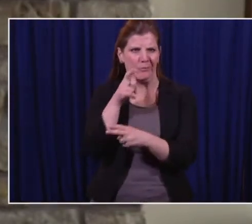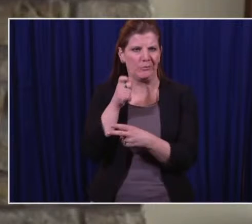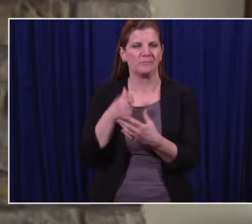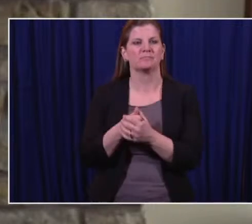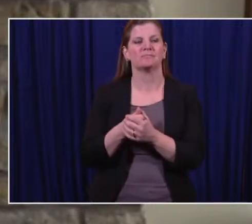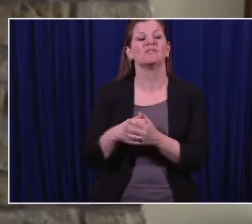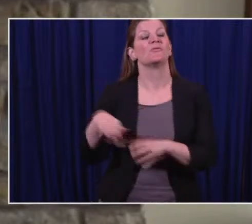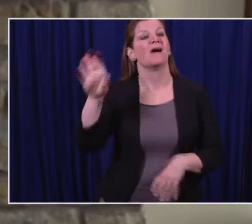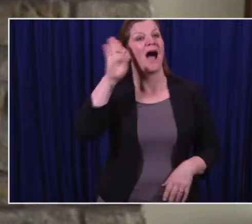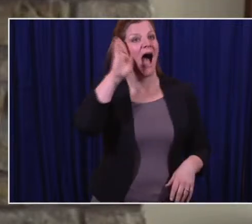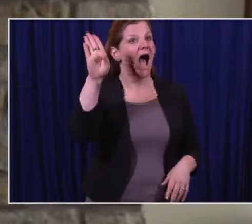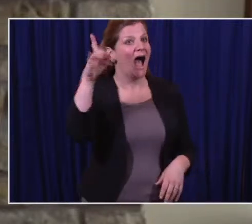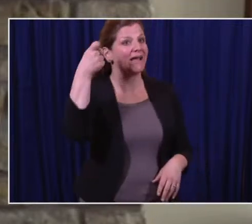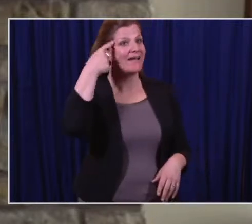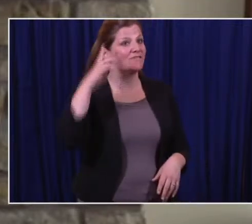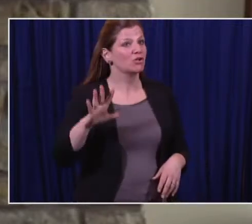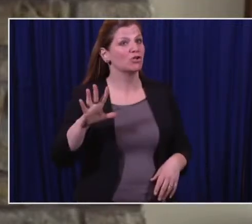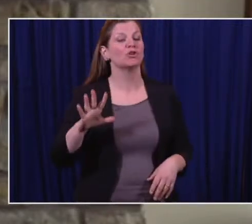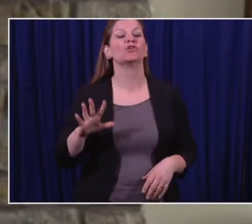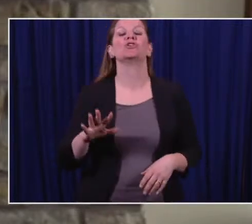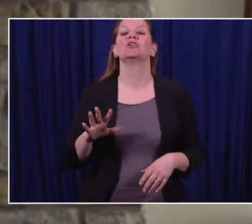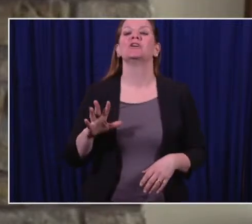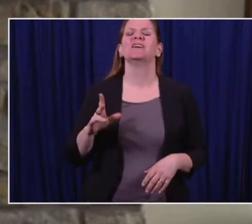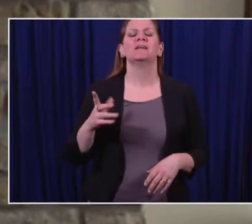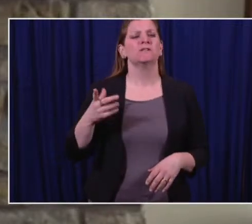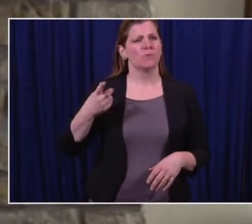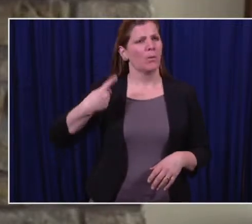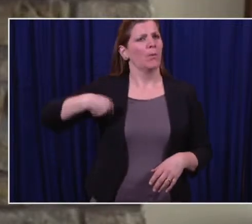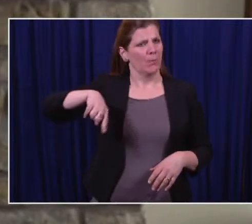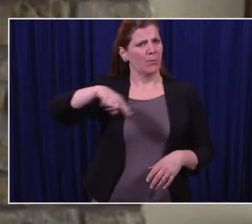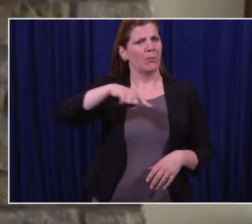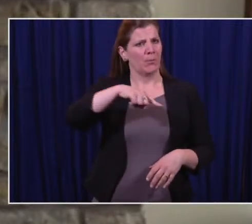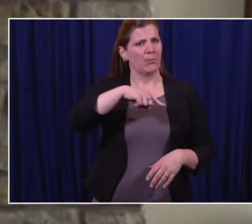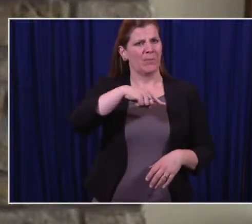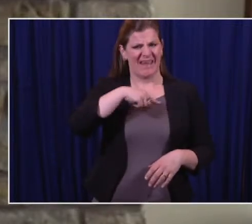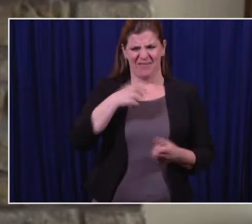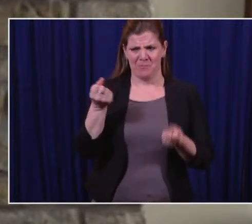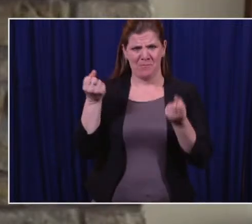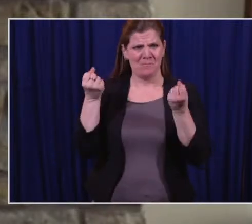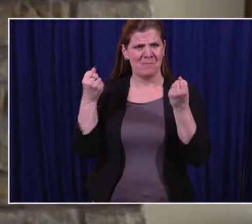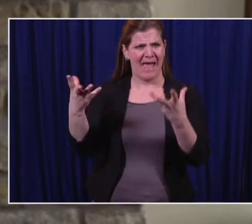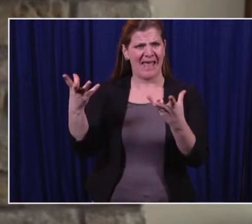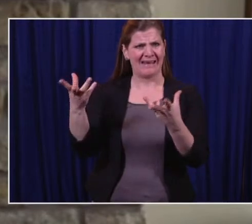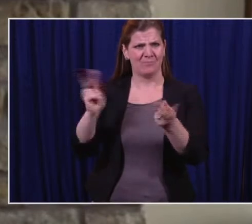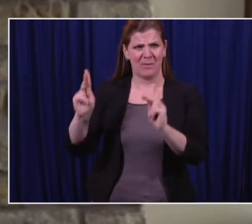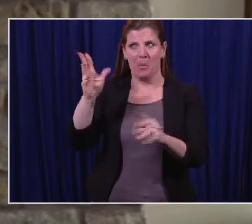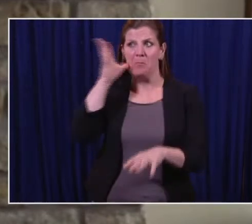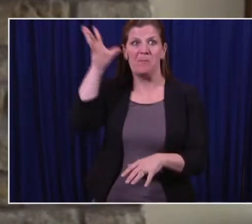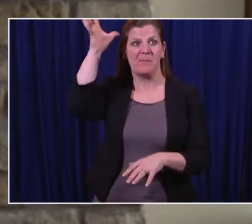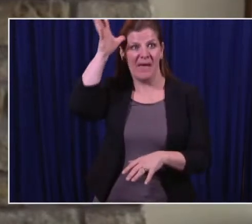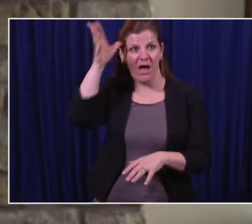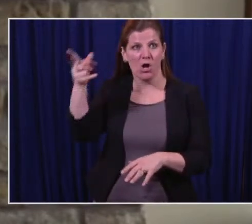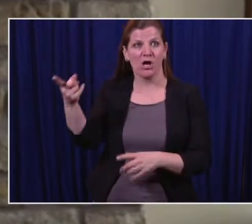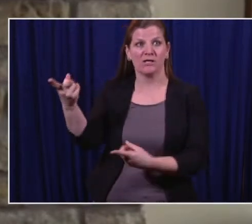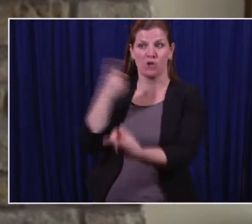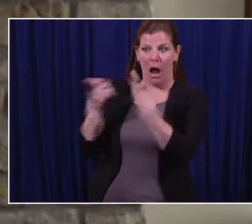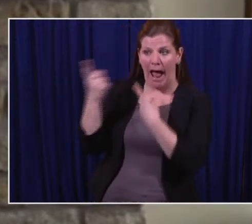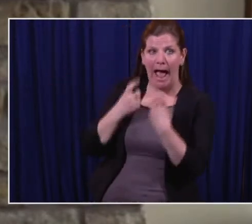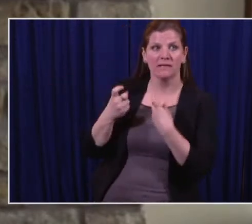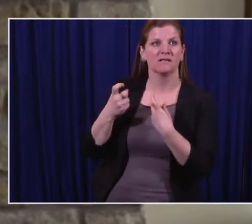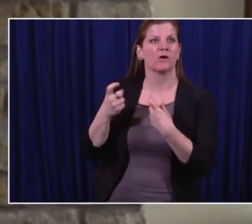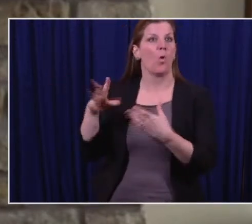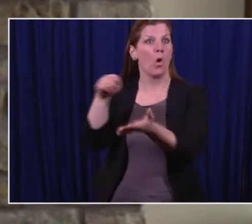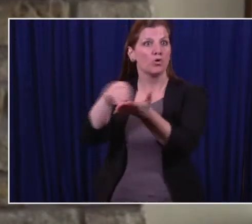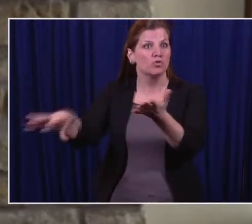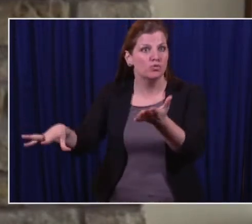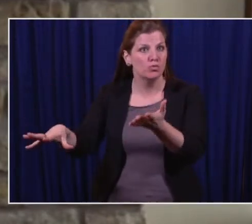Hello, Governor. We are getting a lot of inquiries from parents, from students, and